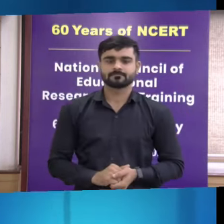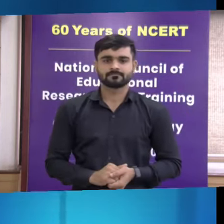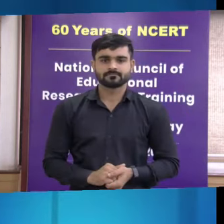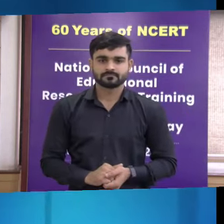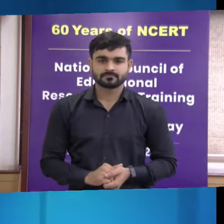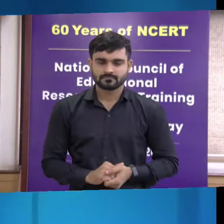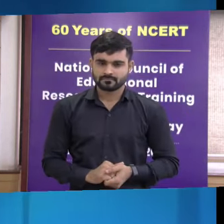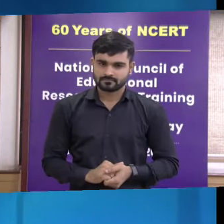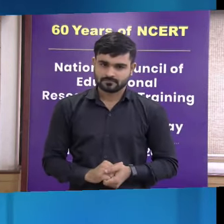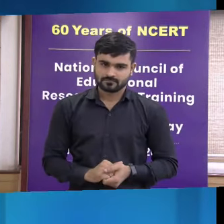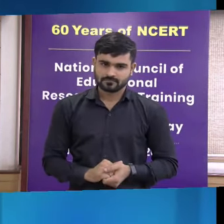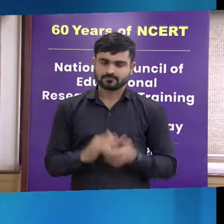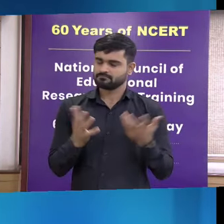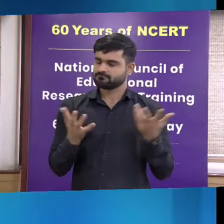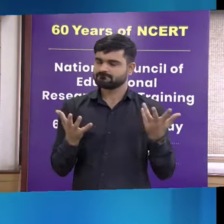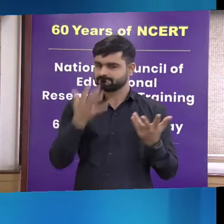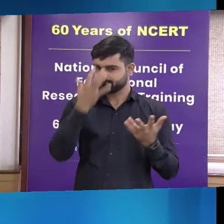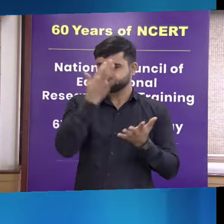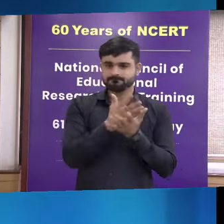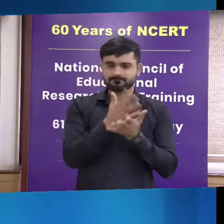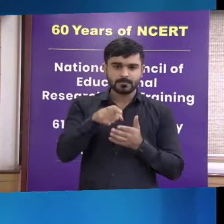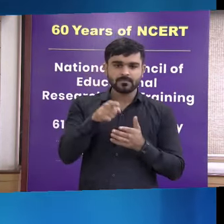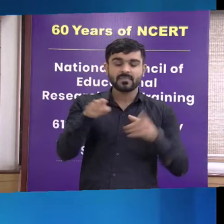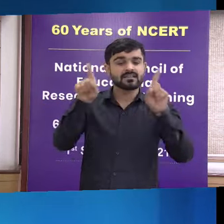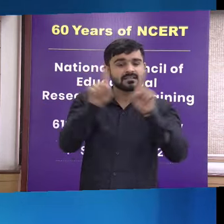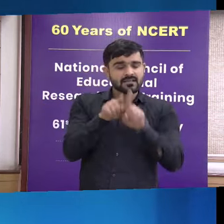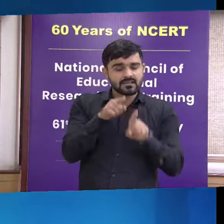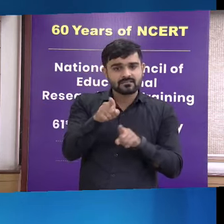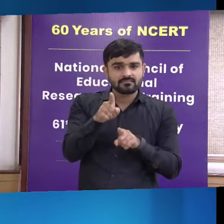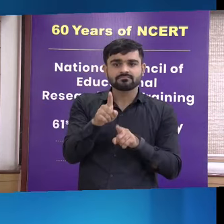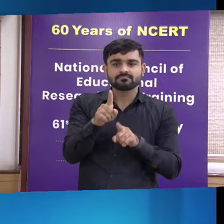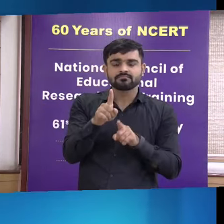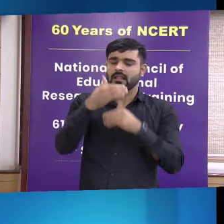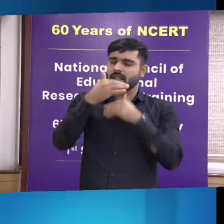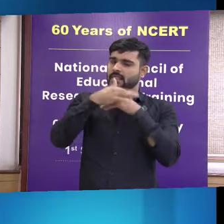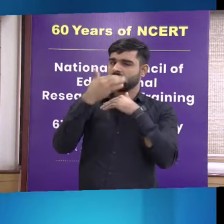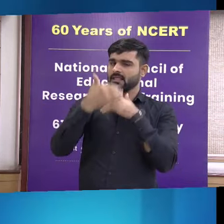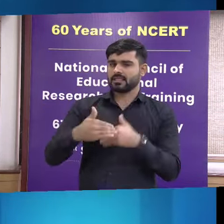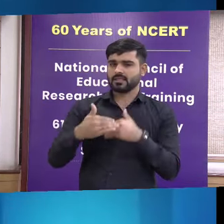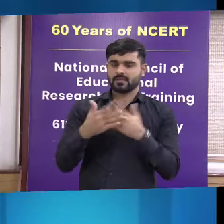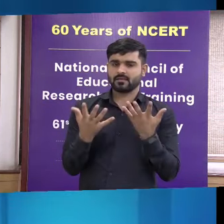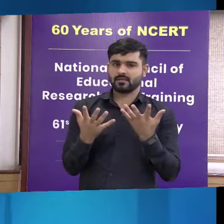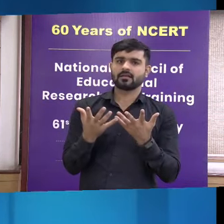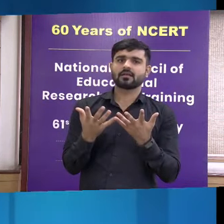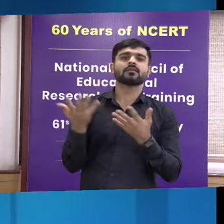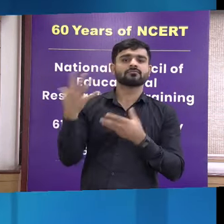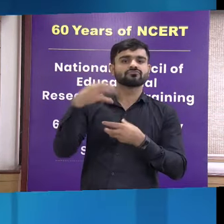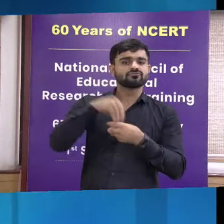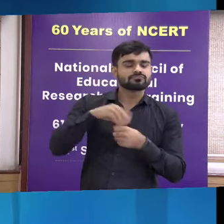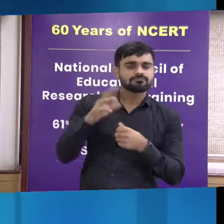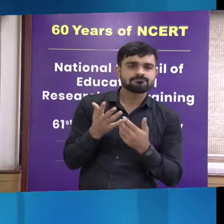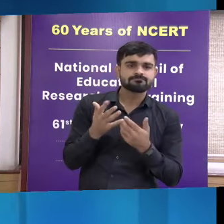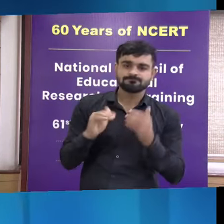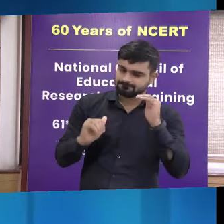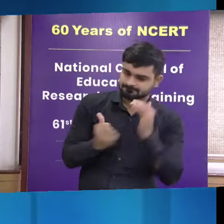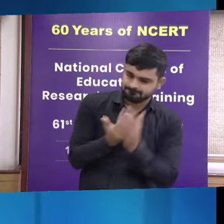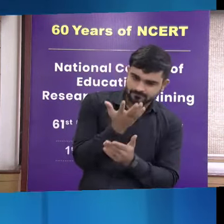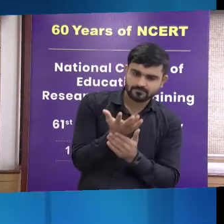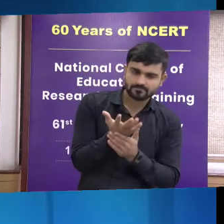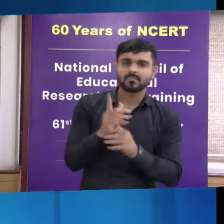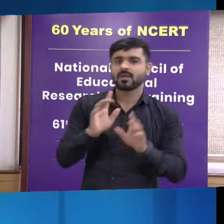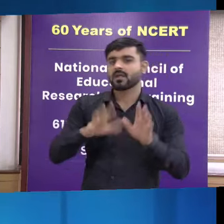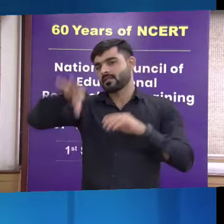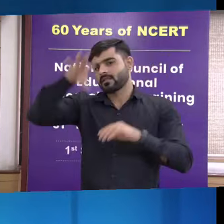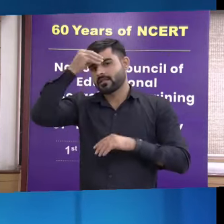So I believe the sky is the limit when it comes to innovations and